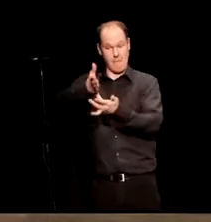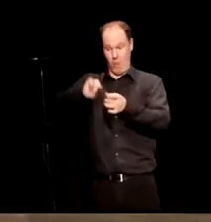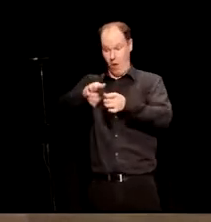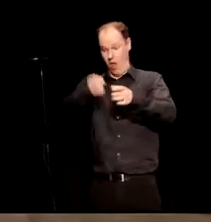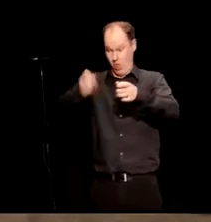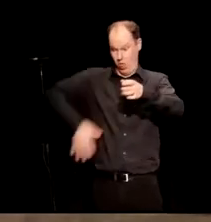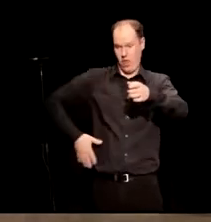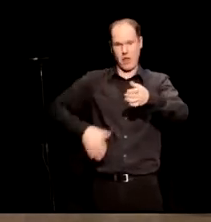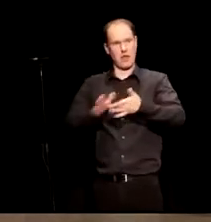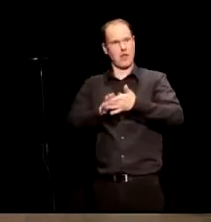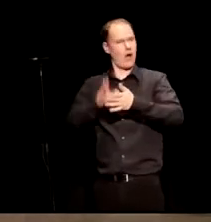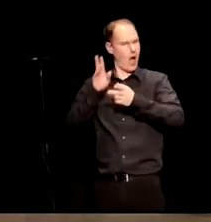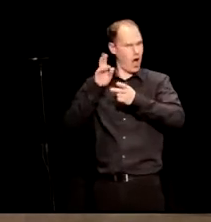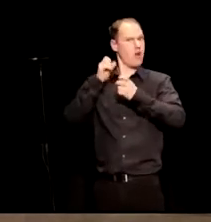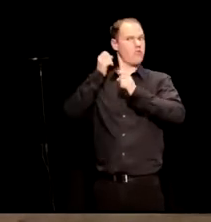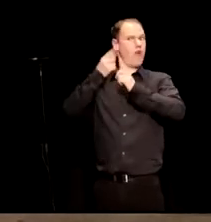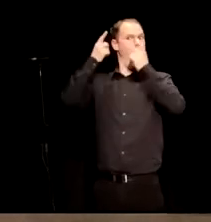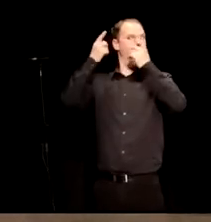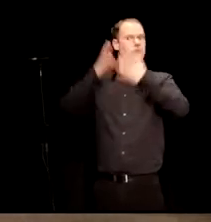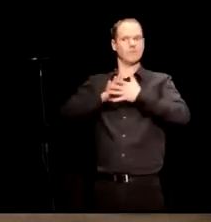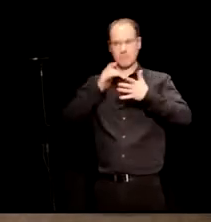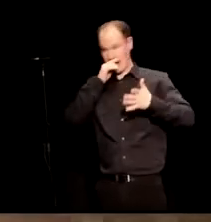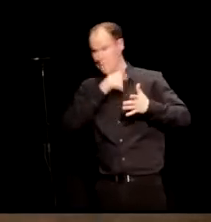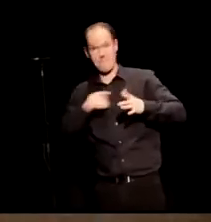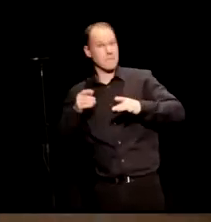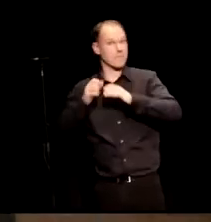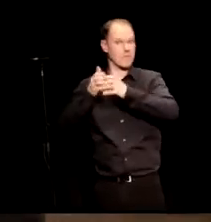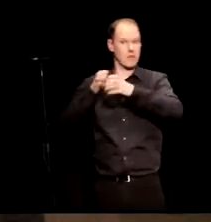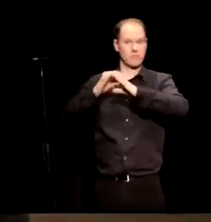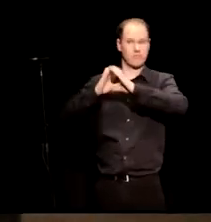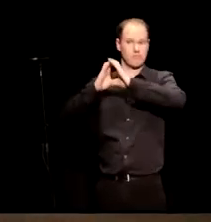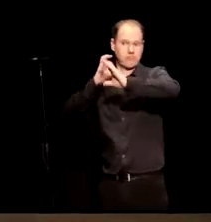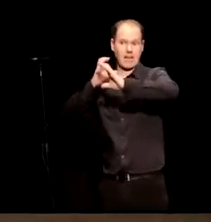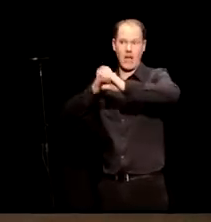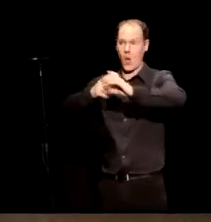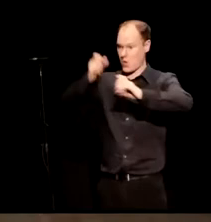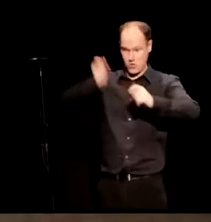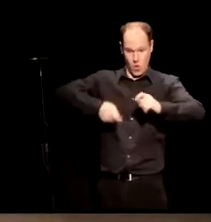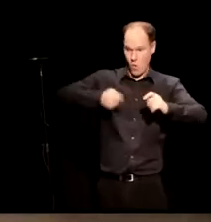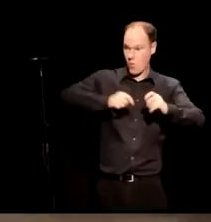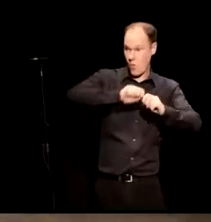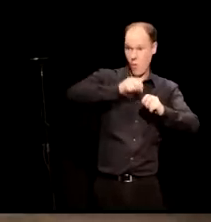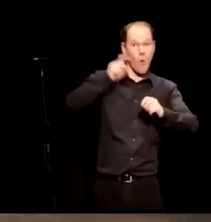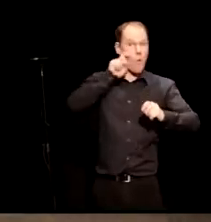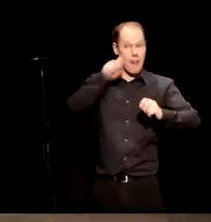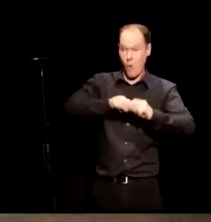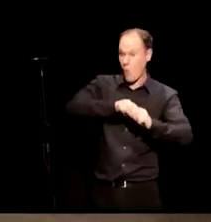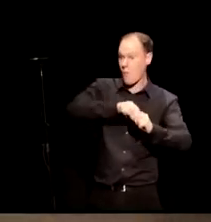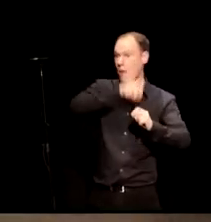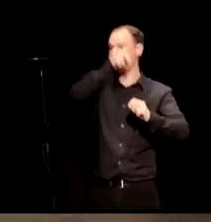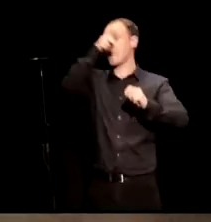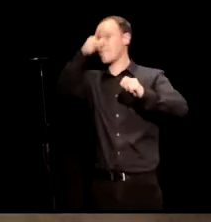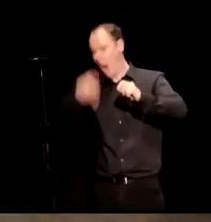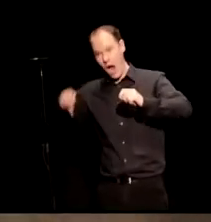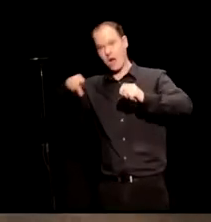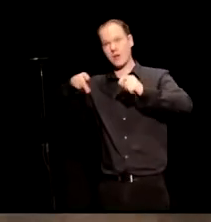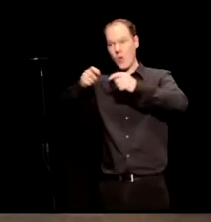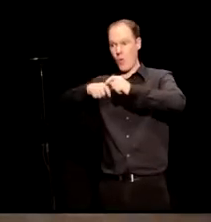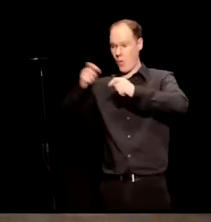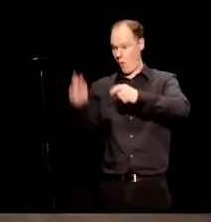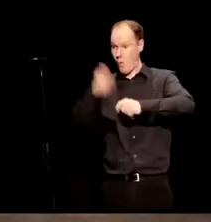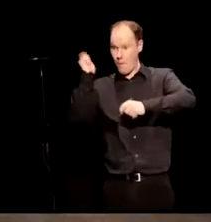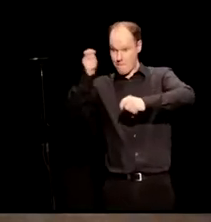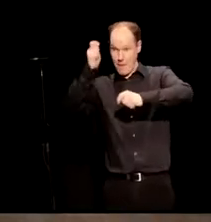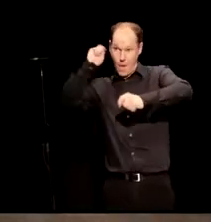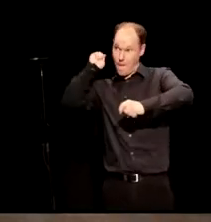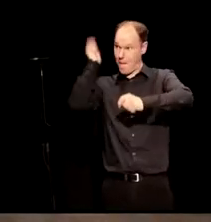done. Quick as a flash, Nick cut the bell cord with his claw knife, plunged through the window, caught the telegraph wire, which broke with his weight,